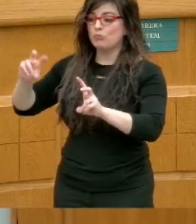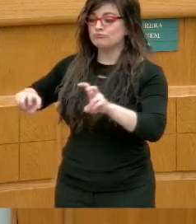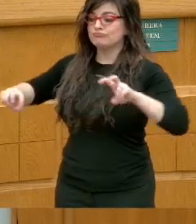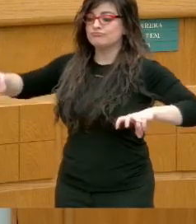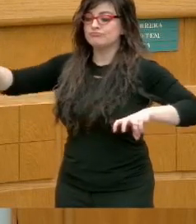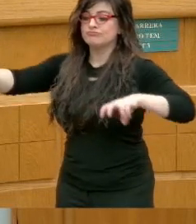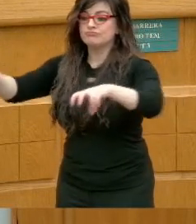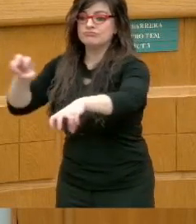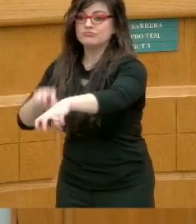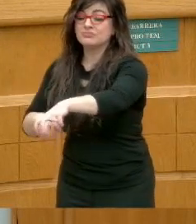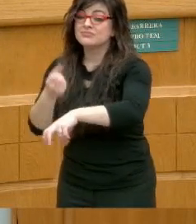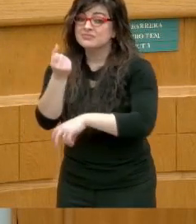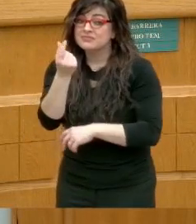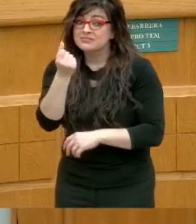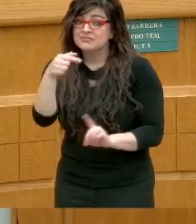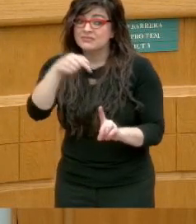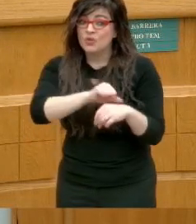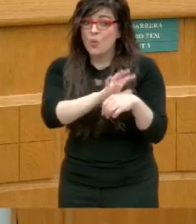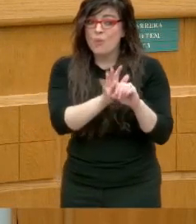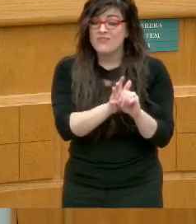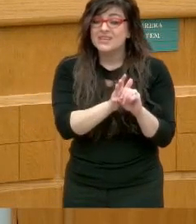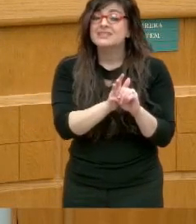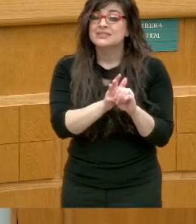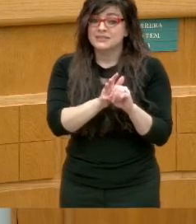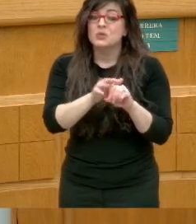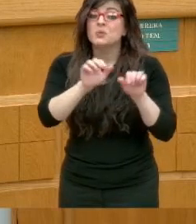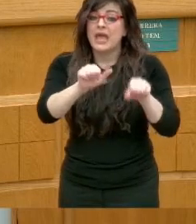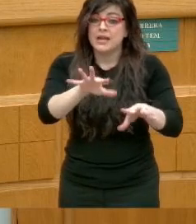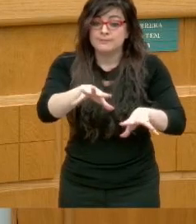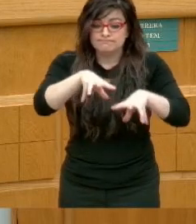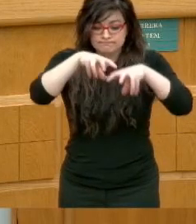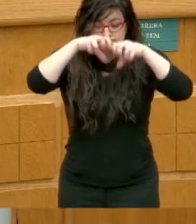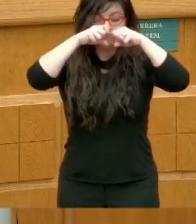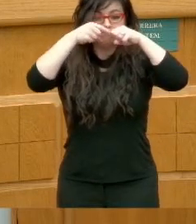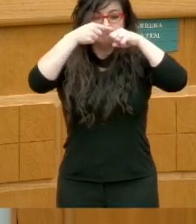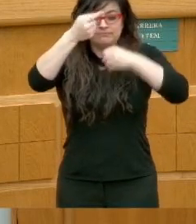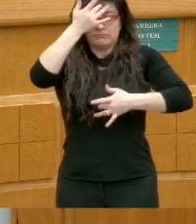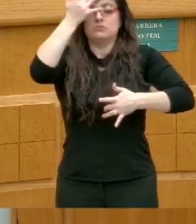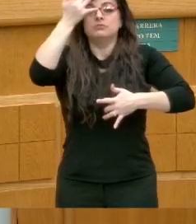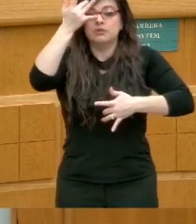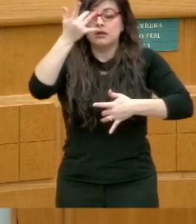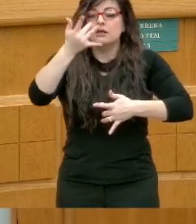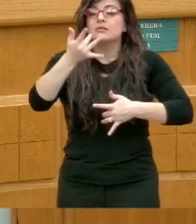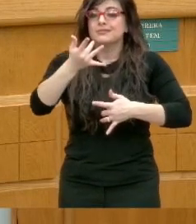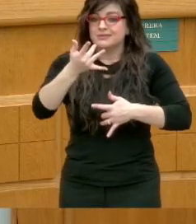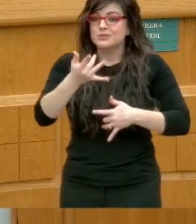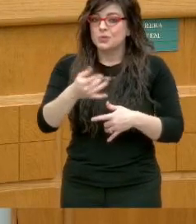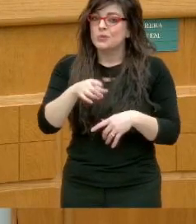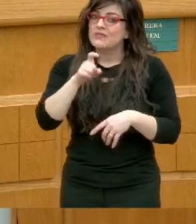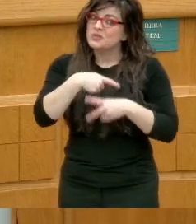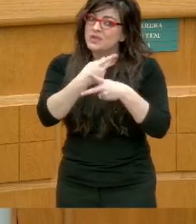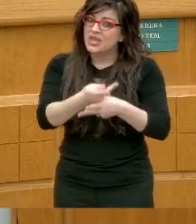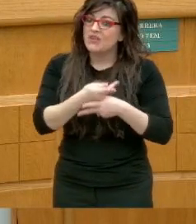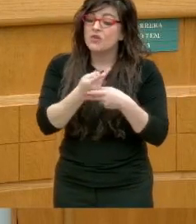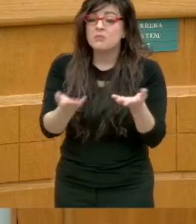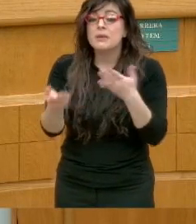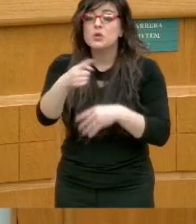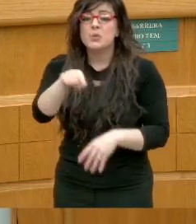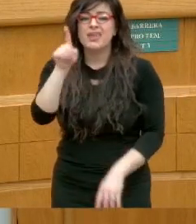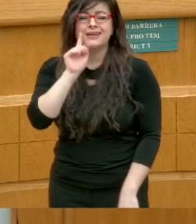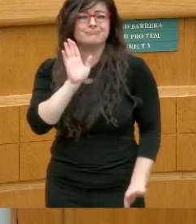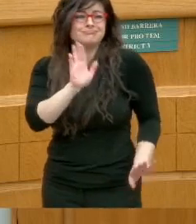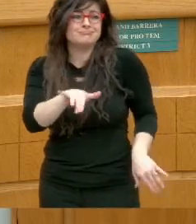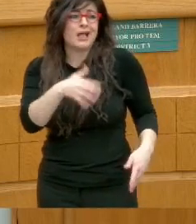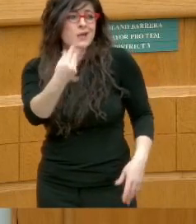it, and proper ventilation when dealing with airborne diseases helps decrease transmission. You may say it's already hot outside, and